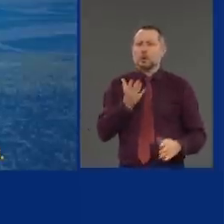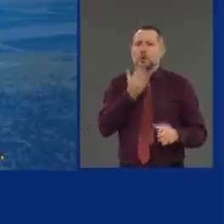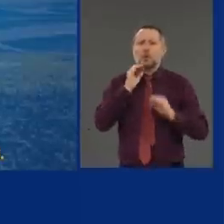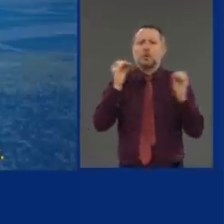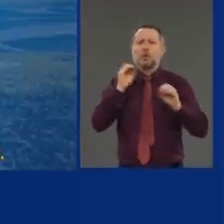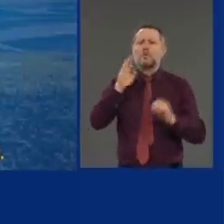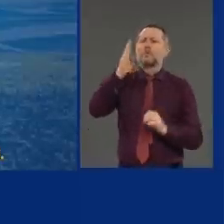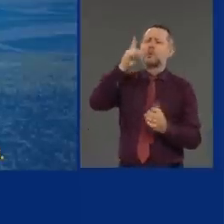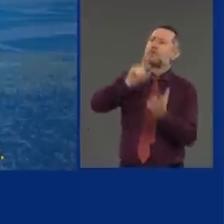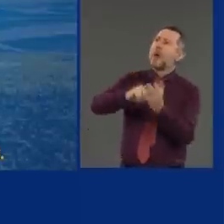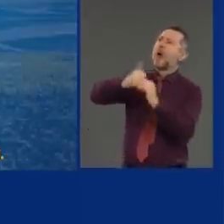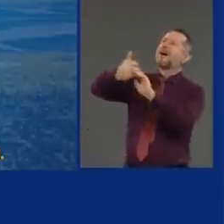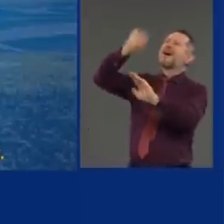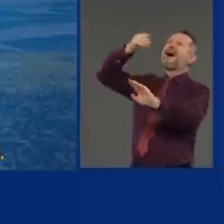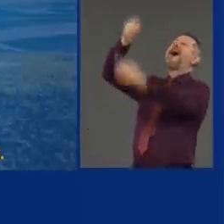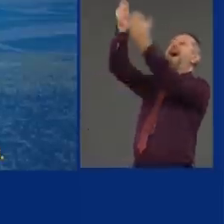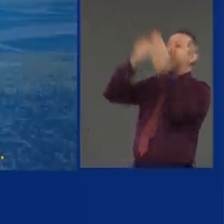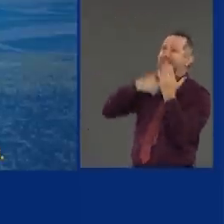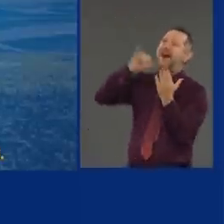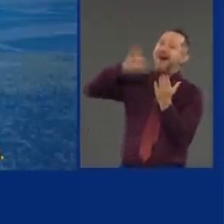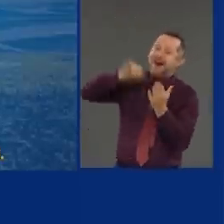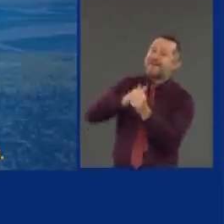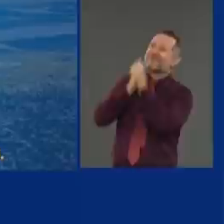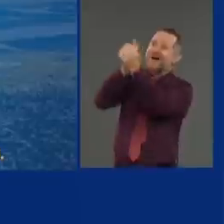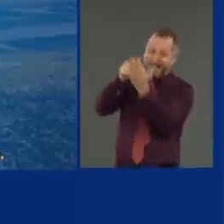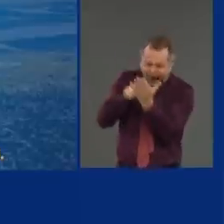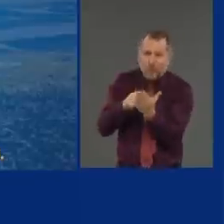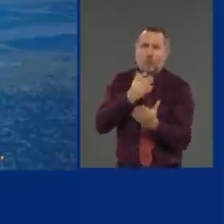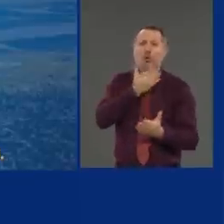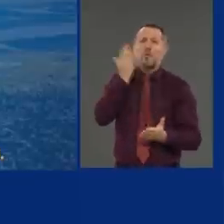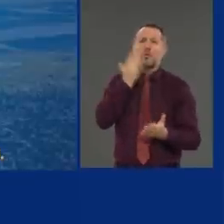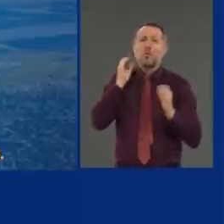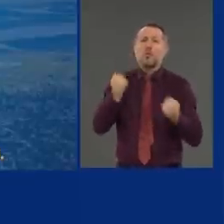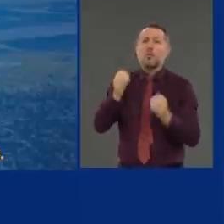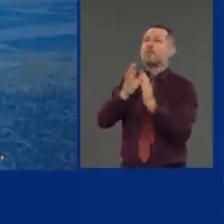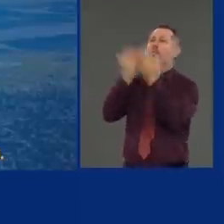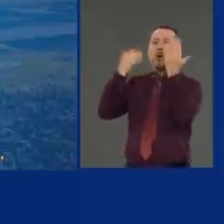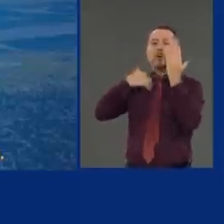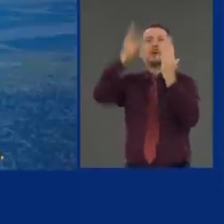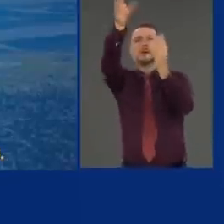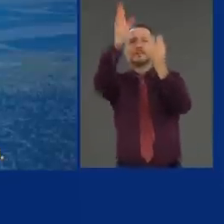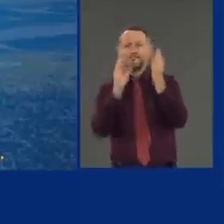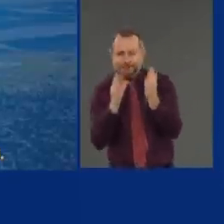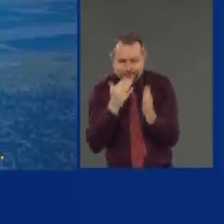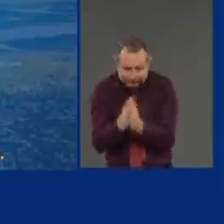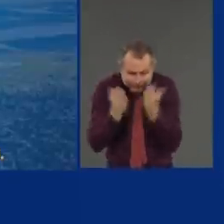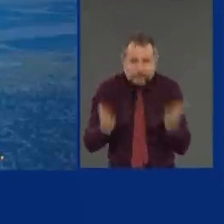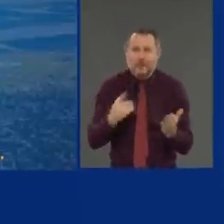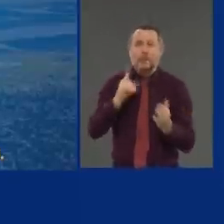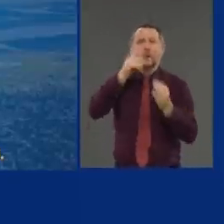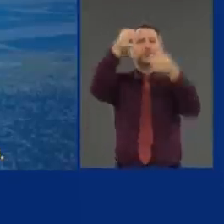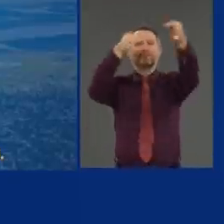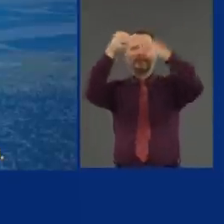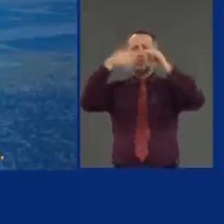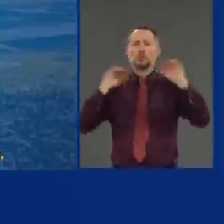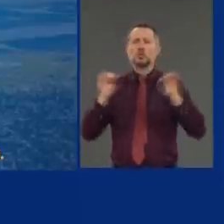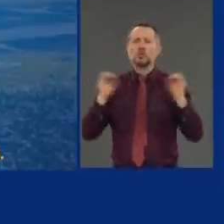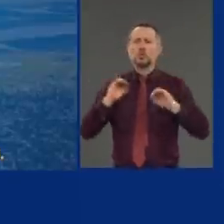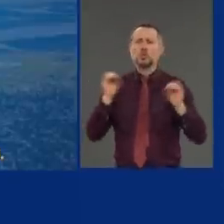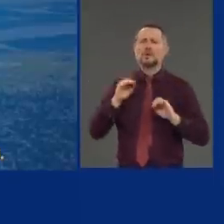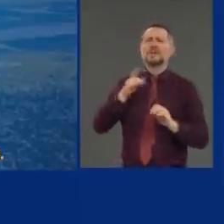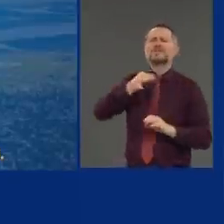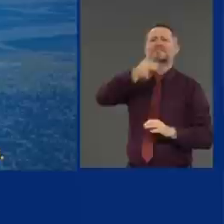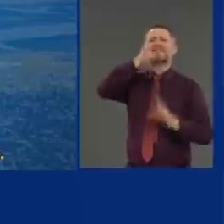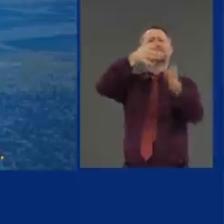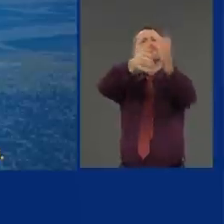no expert on the globe who can say, yes, I know how